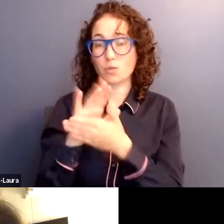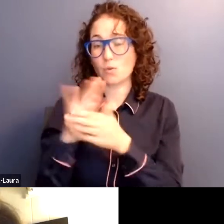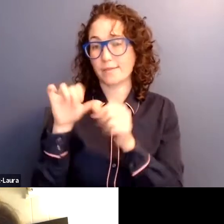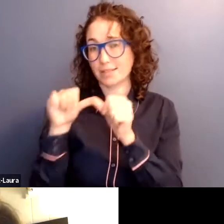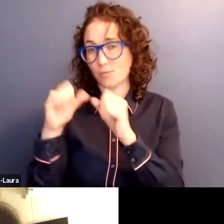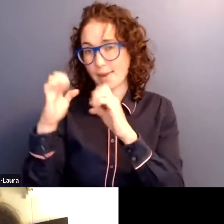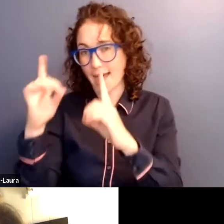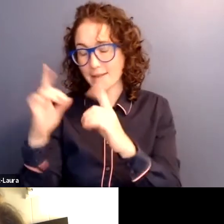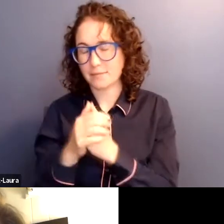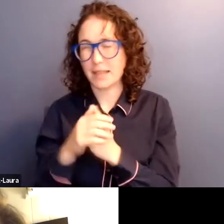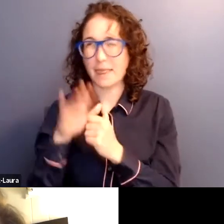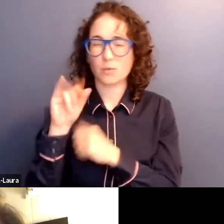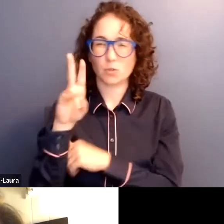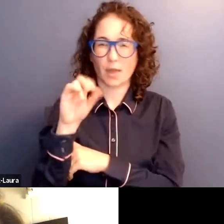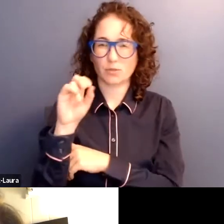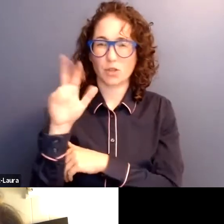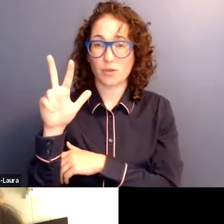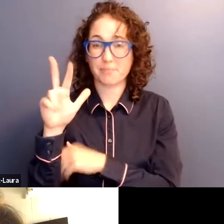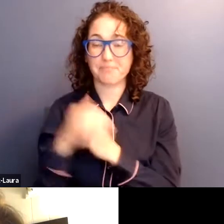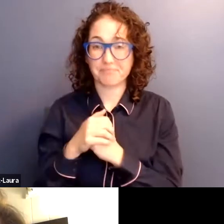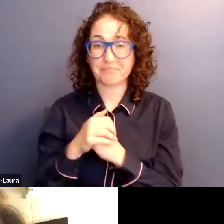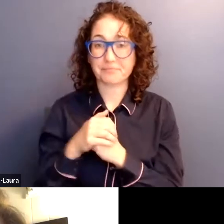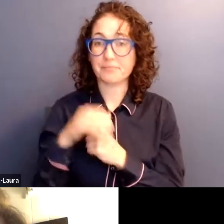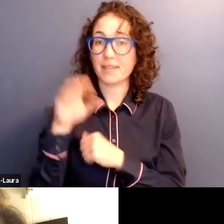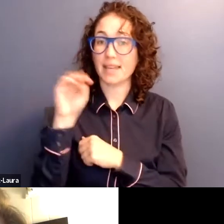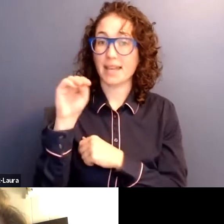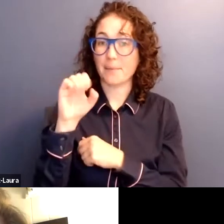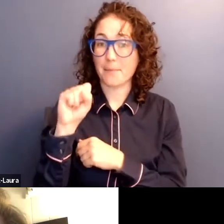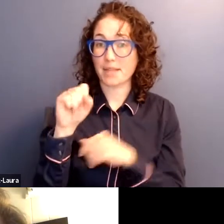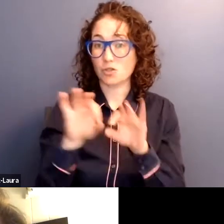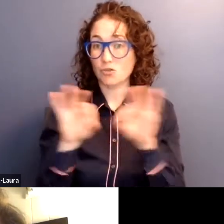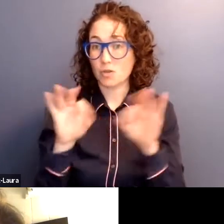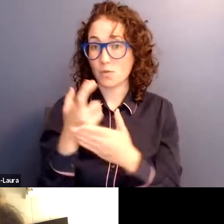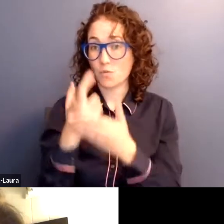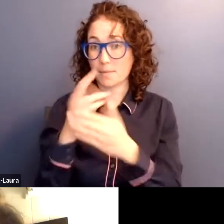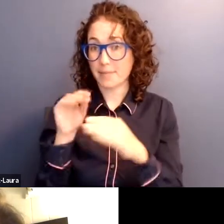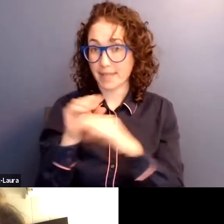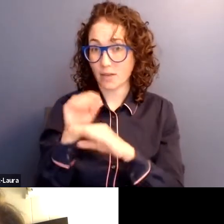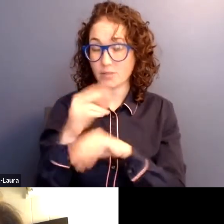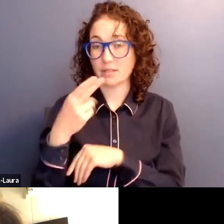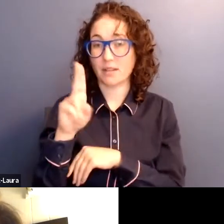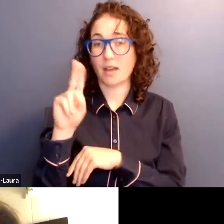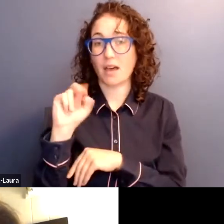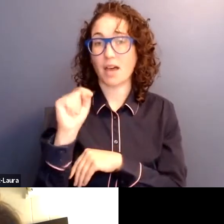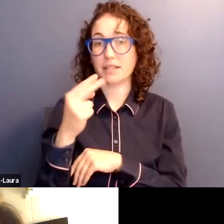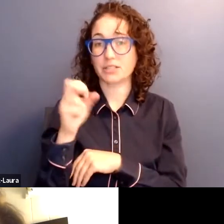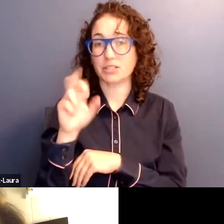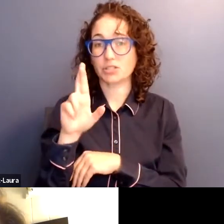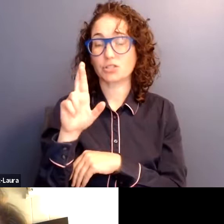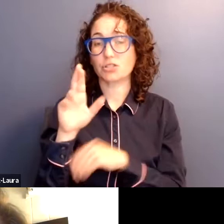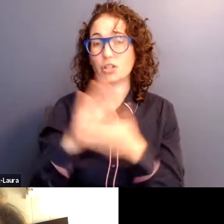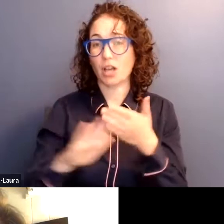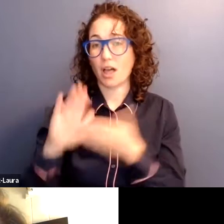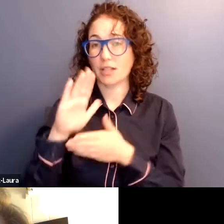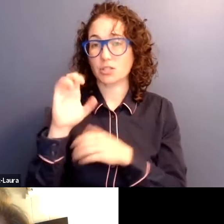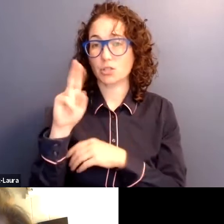Education in 2003, her MS degree in rehabilitation counseling at Hunter College, CUNY in